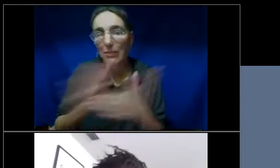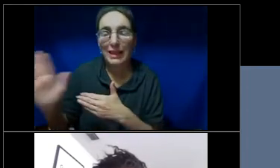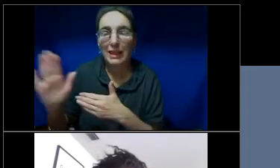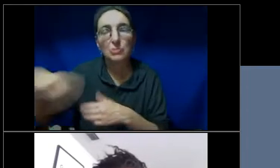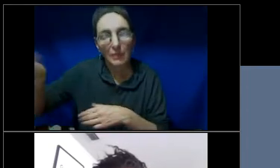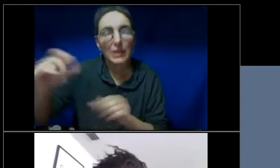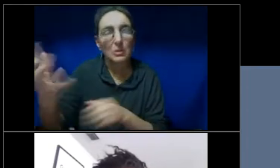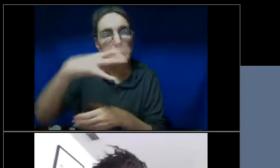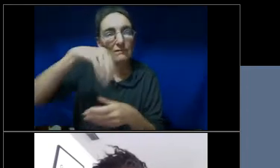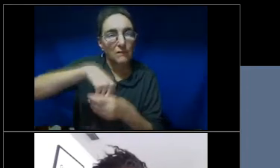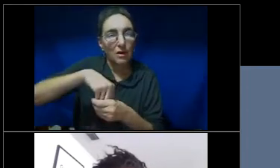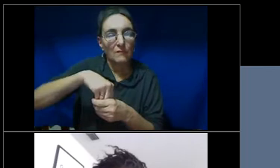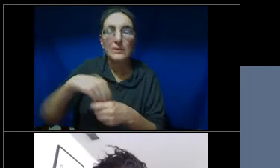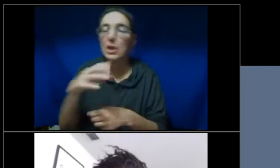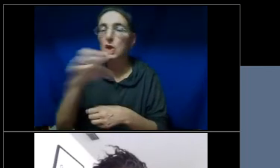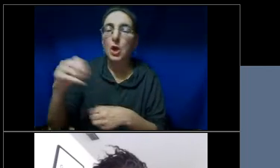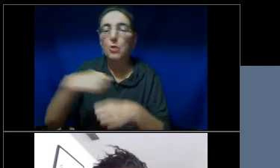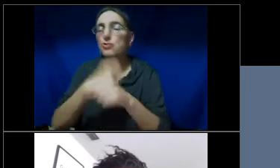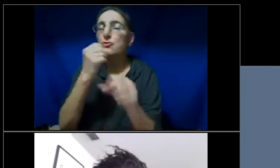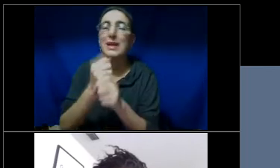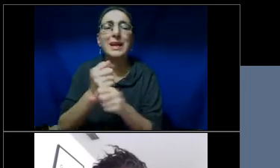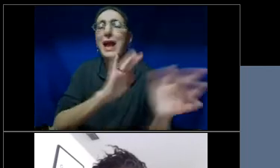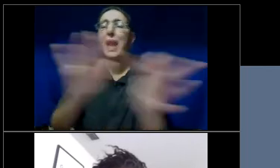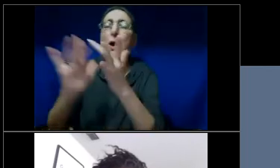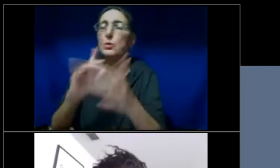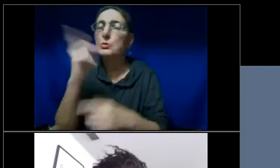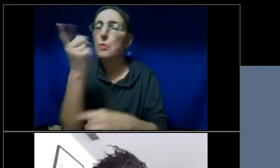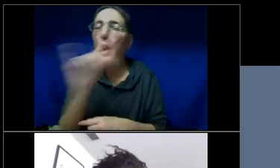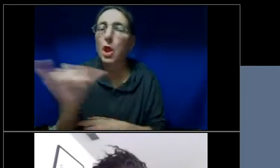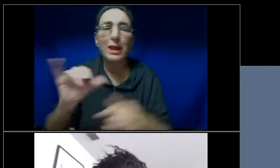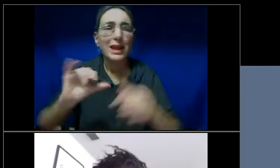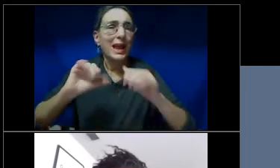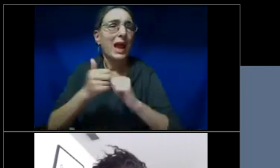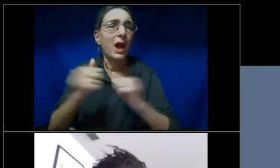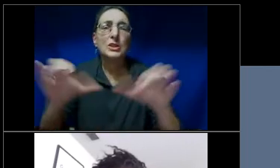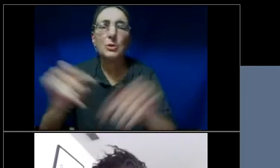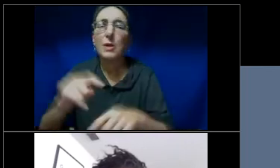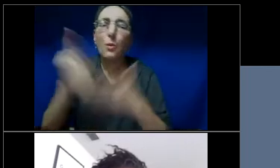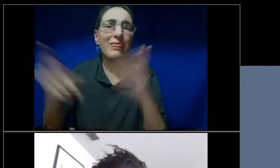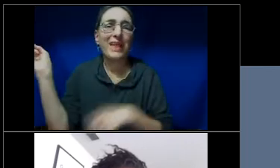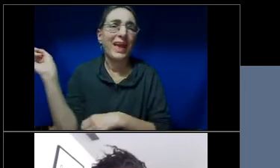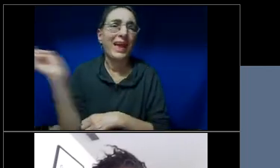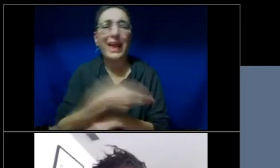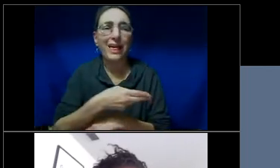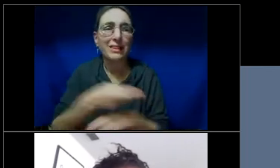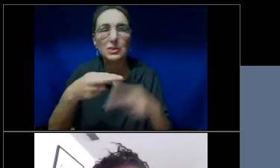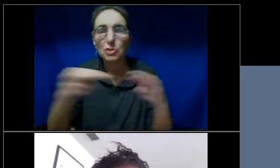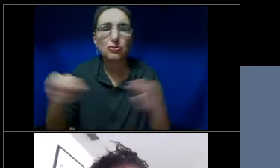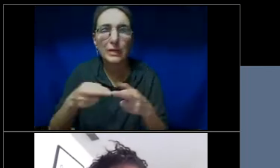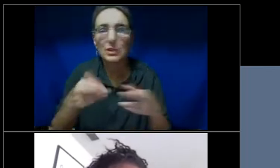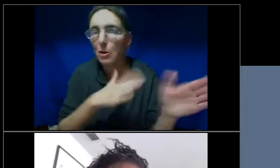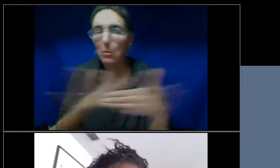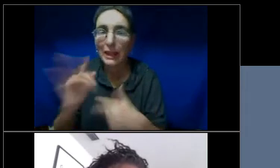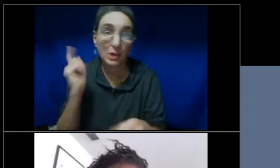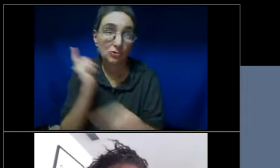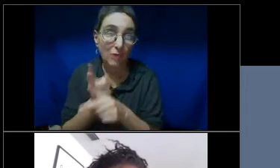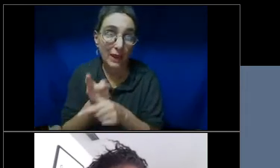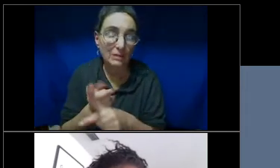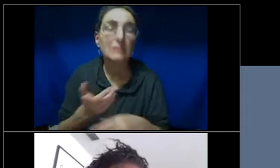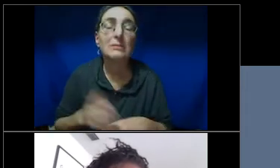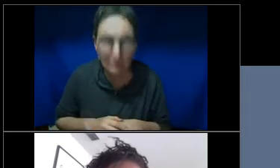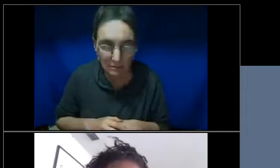does outreach look like, and how do we do this, and what the hell is a regional plan, right? Thank you, Jane. I'm gonna have